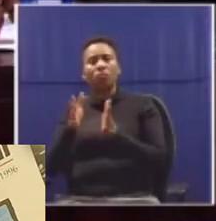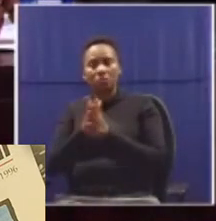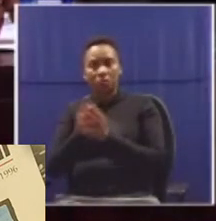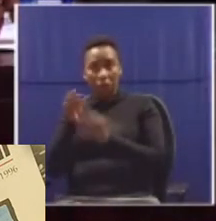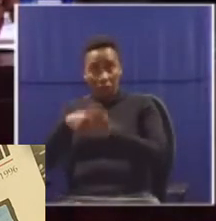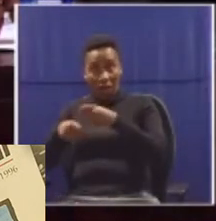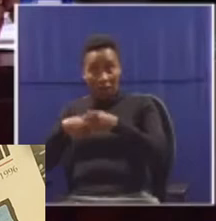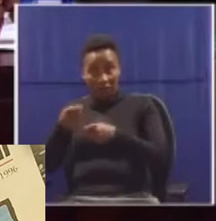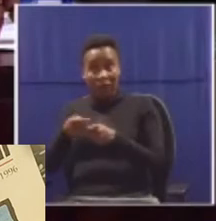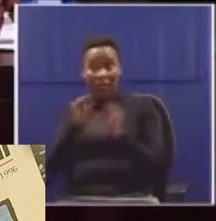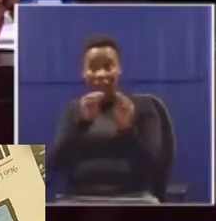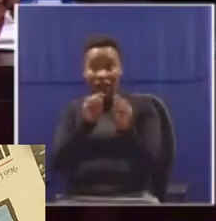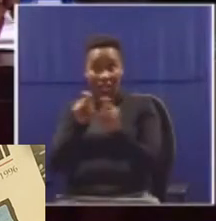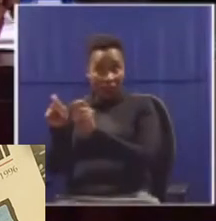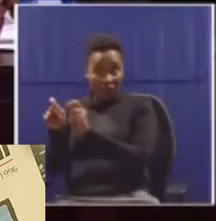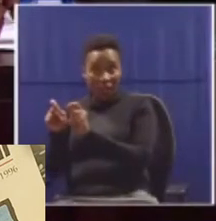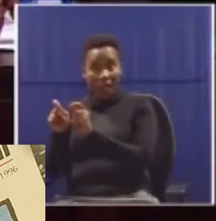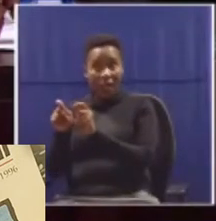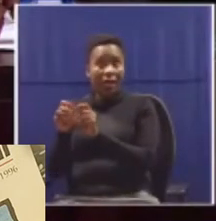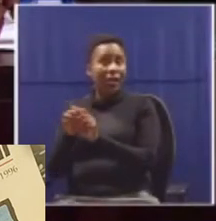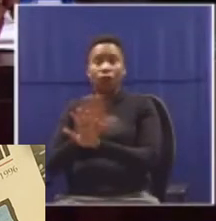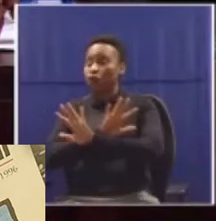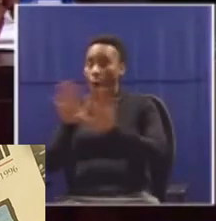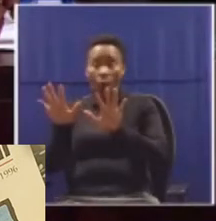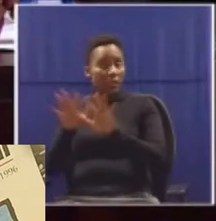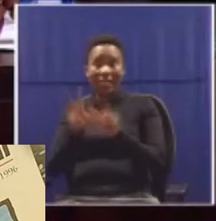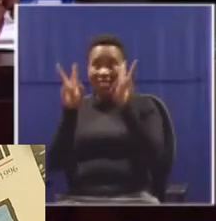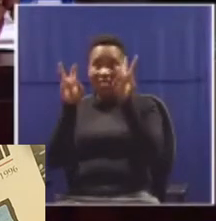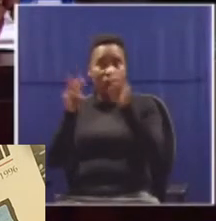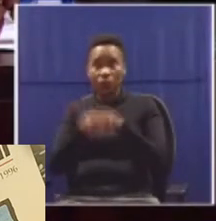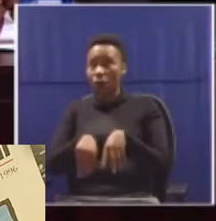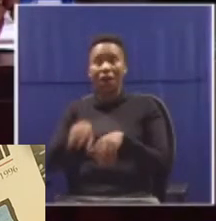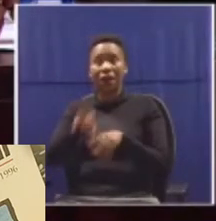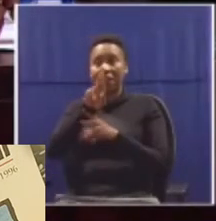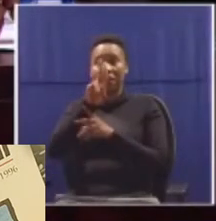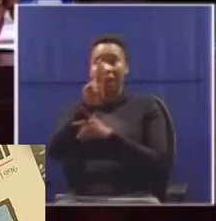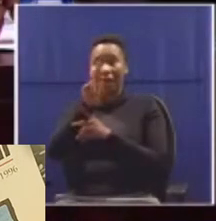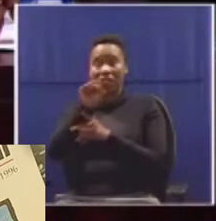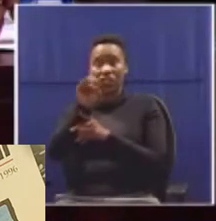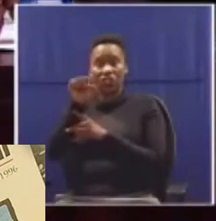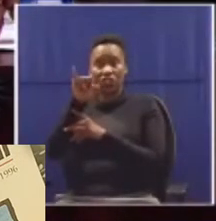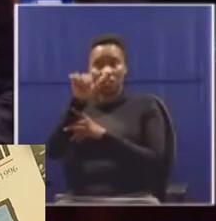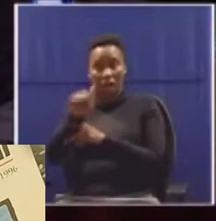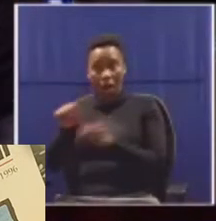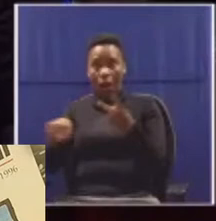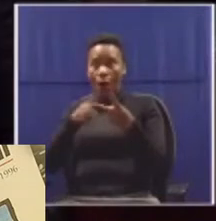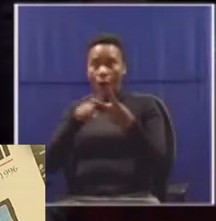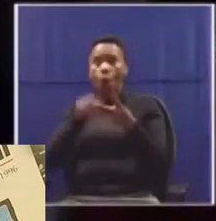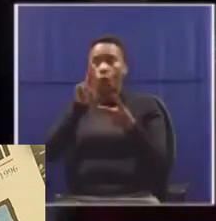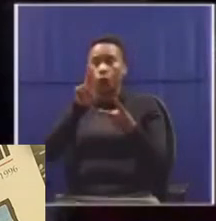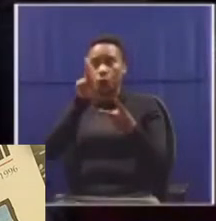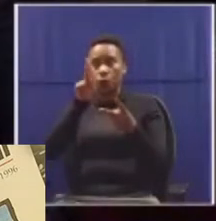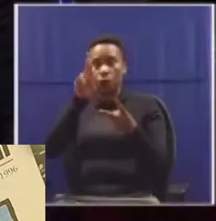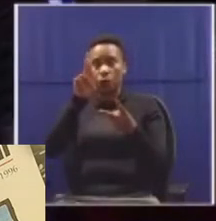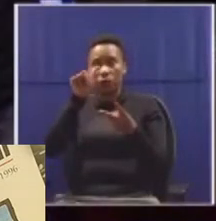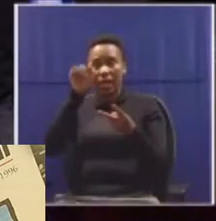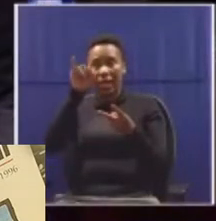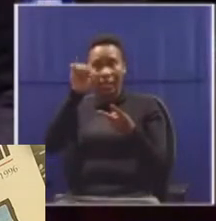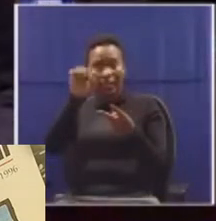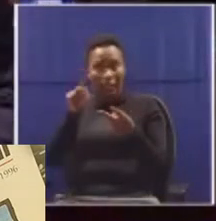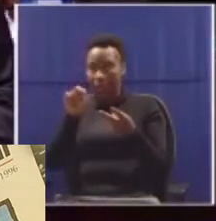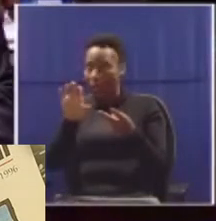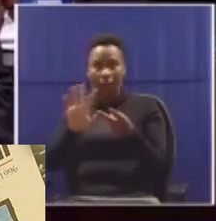risk not the issue of Russia and Ukraine or any other issue that was put to the table we are on the path of working on the